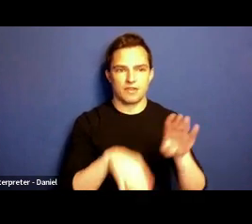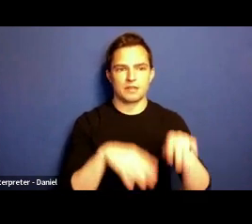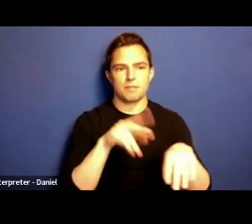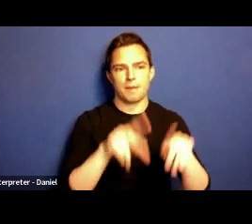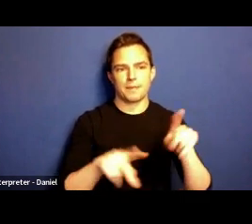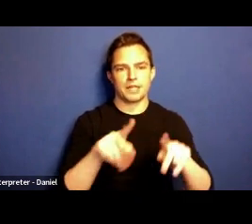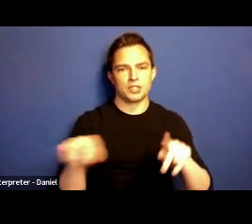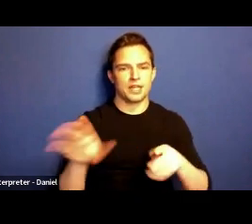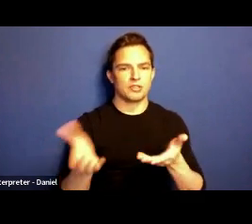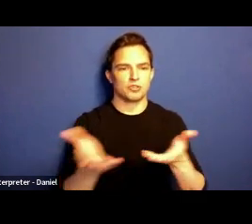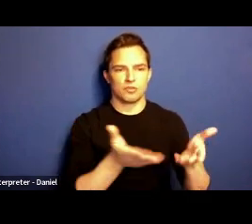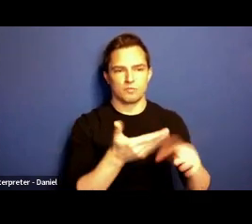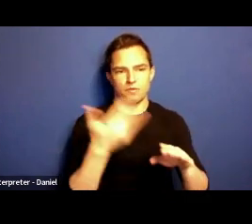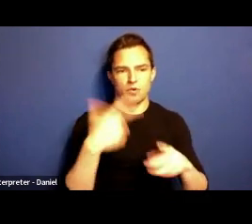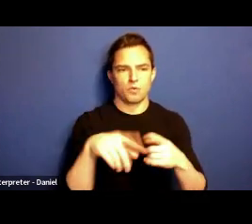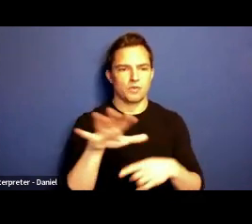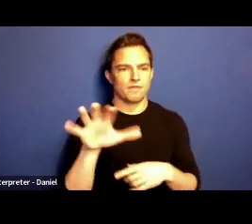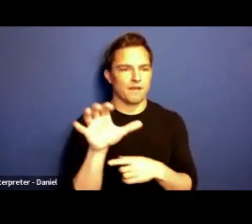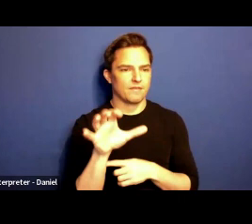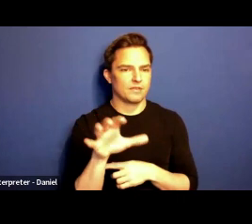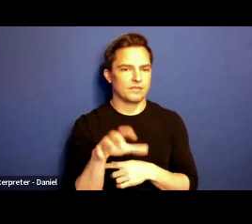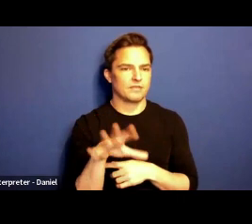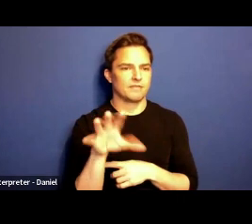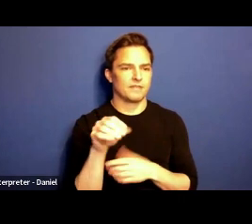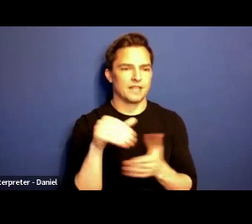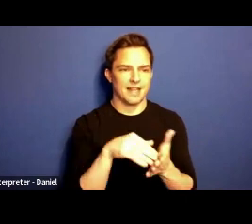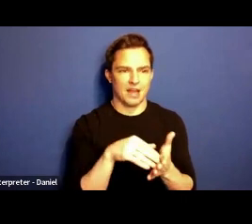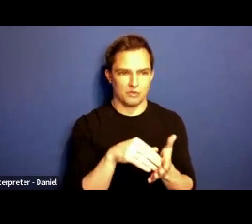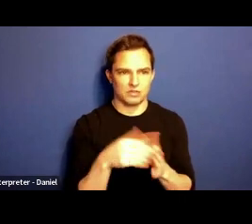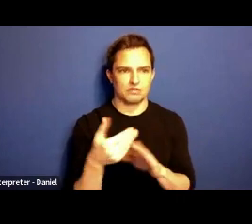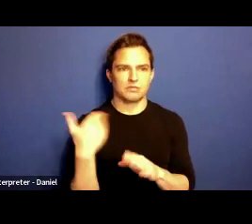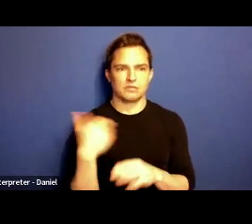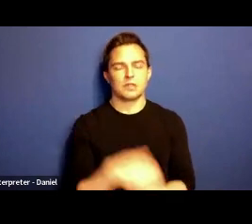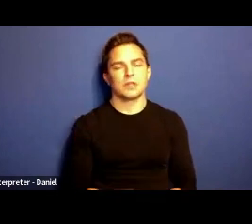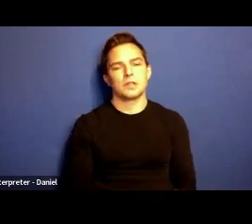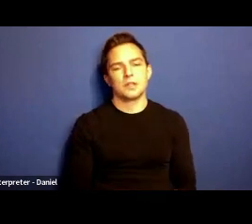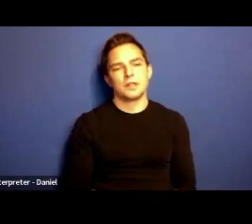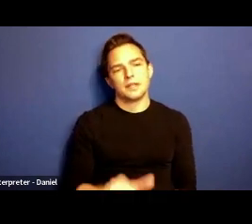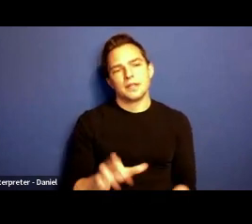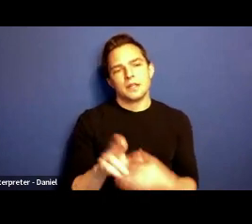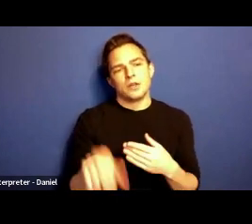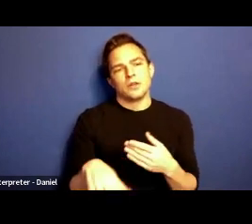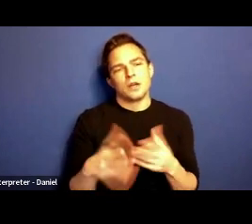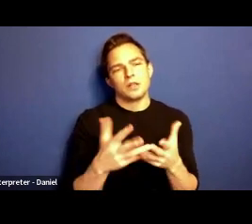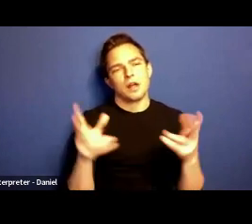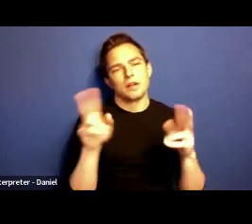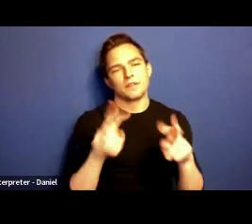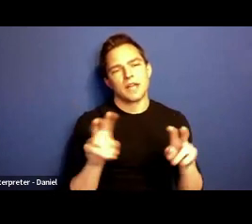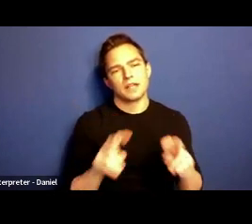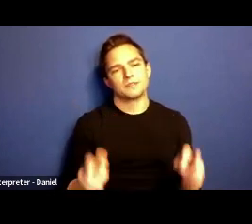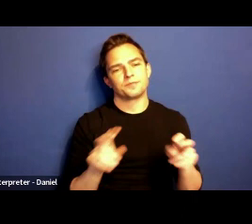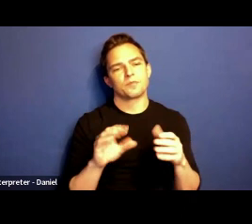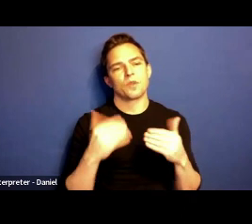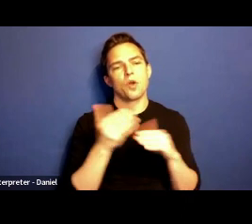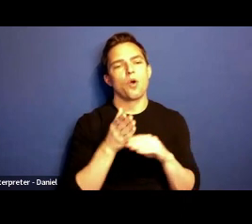they were serving back when they had 550,000 patients. So as a result, a lot of these analyses sort of overemphasize